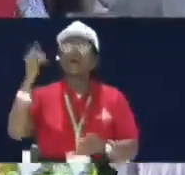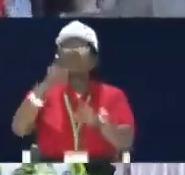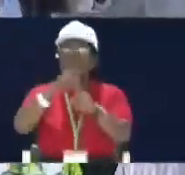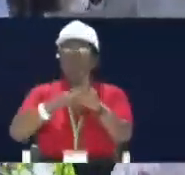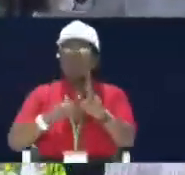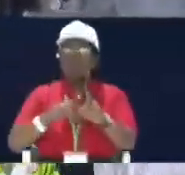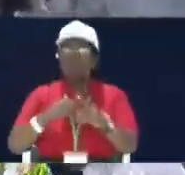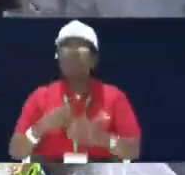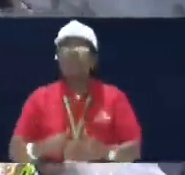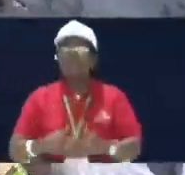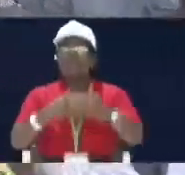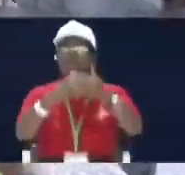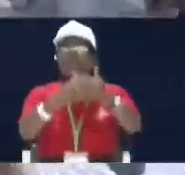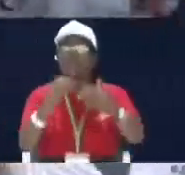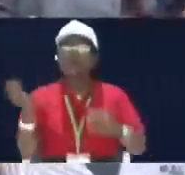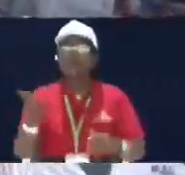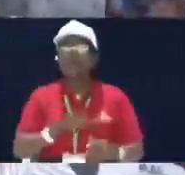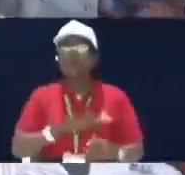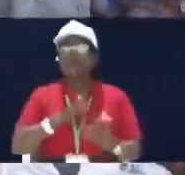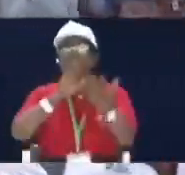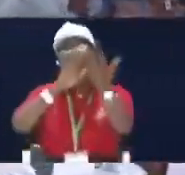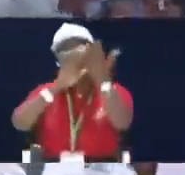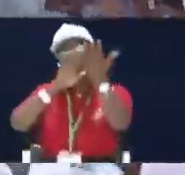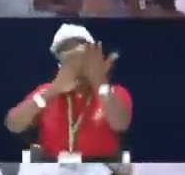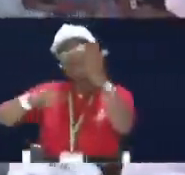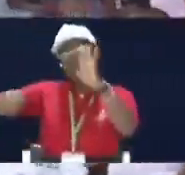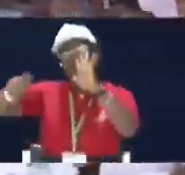beyond our expectations.